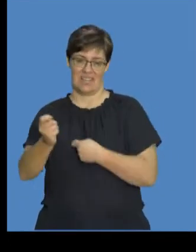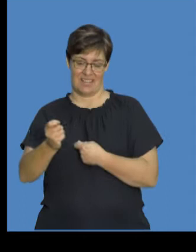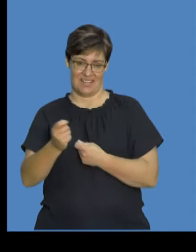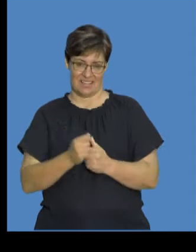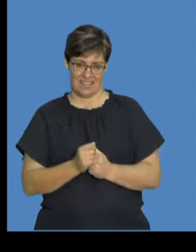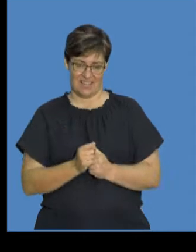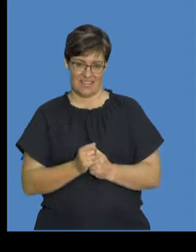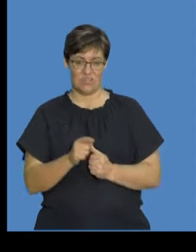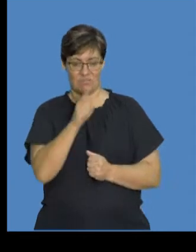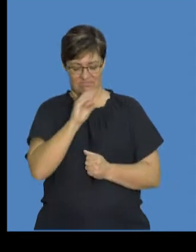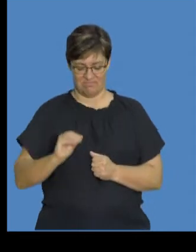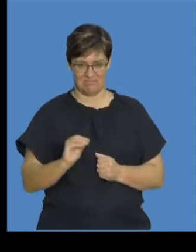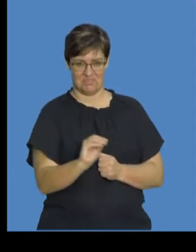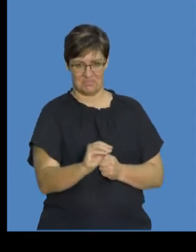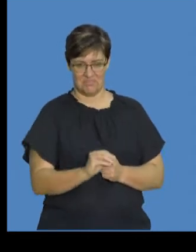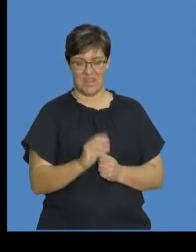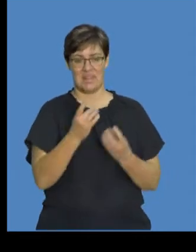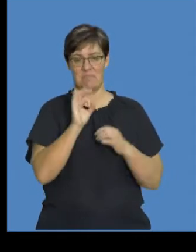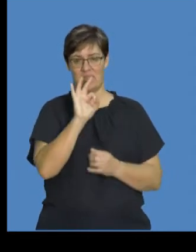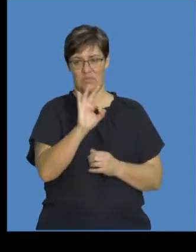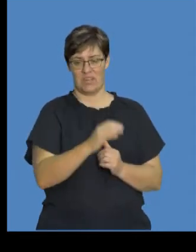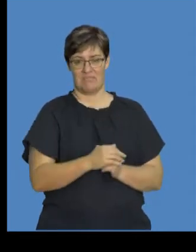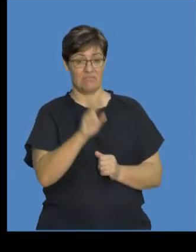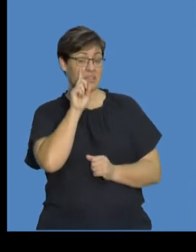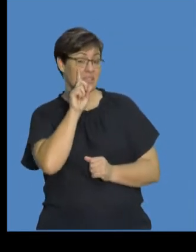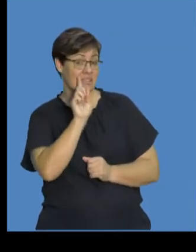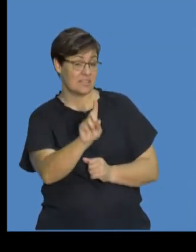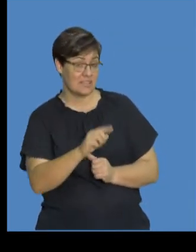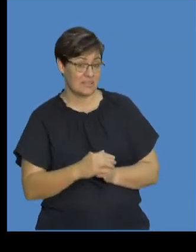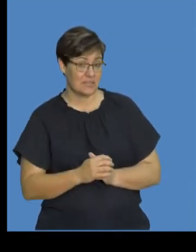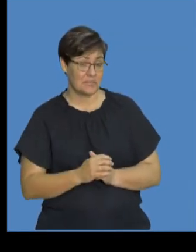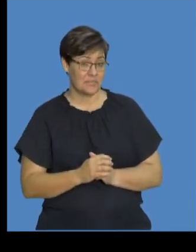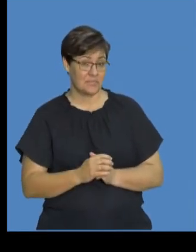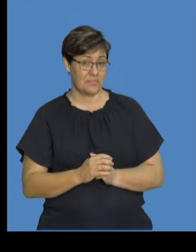sales, which gives rise to this entry here. Number 3. Watch here.